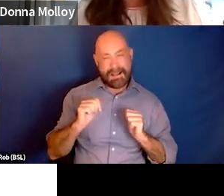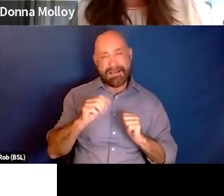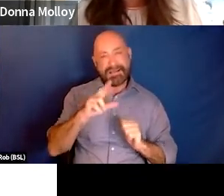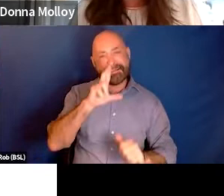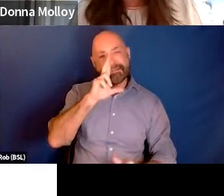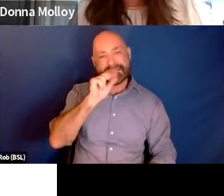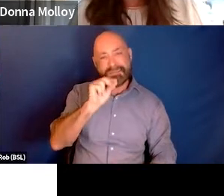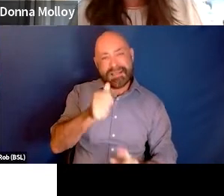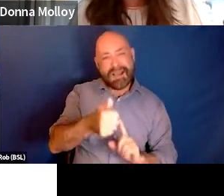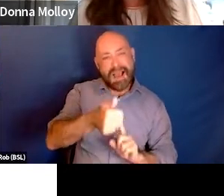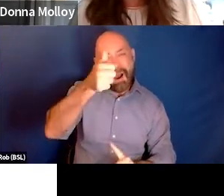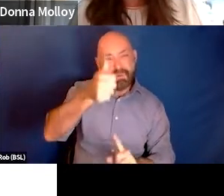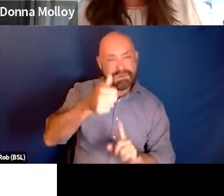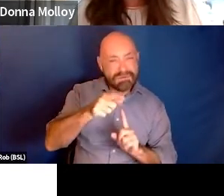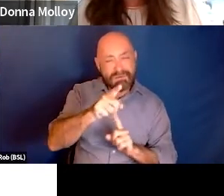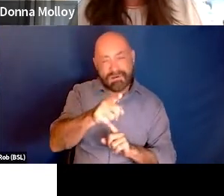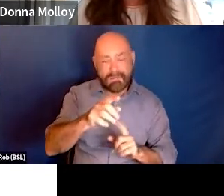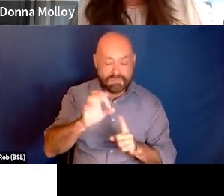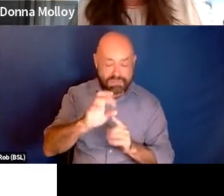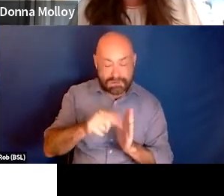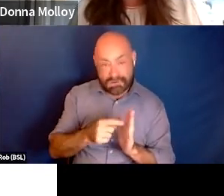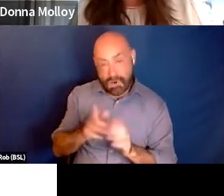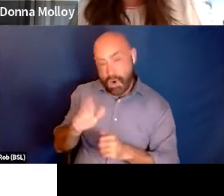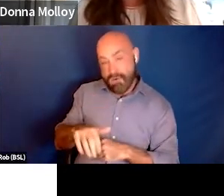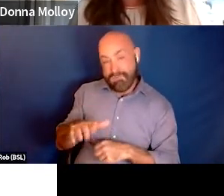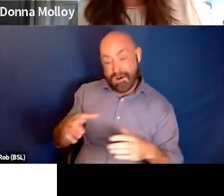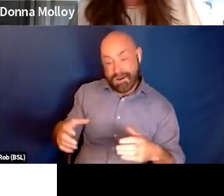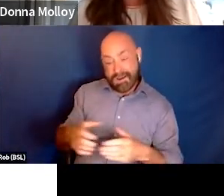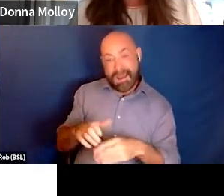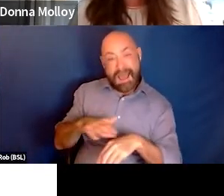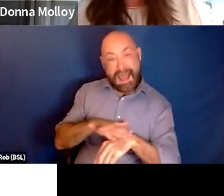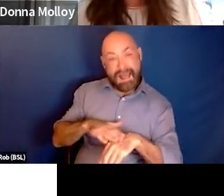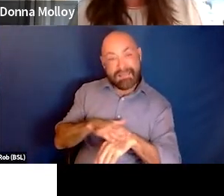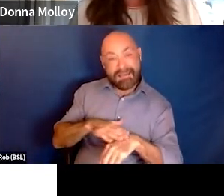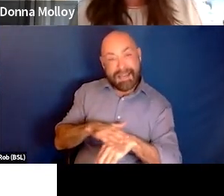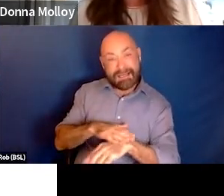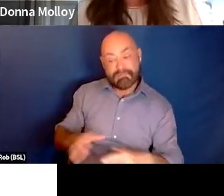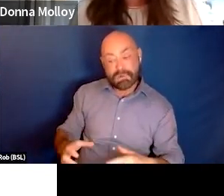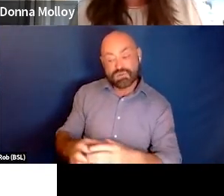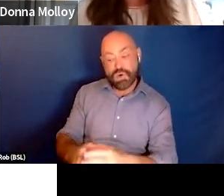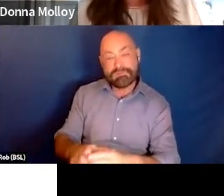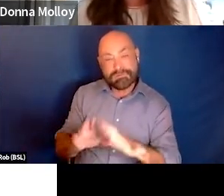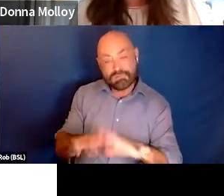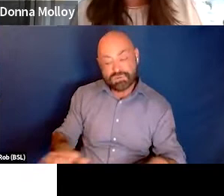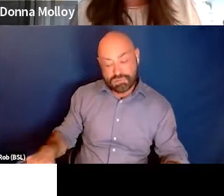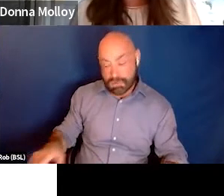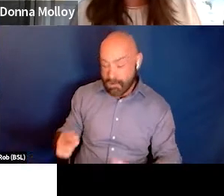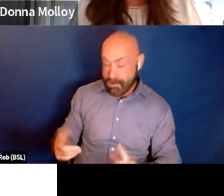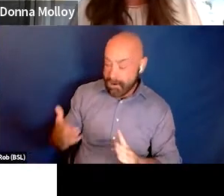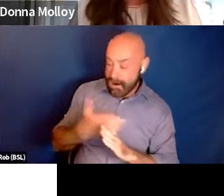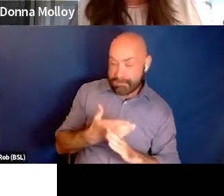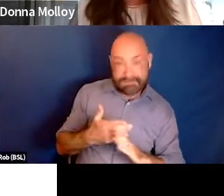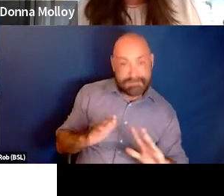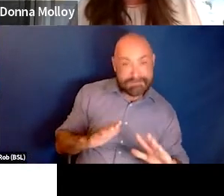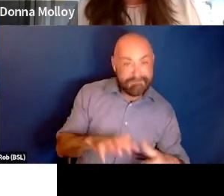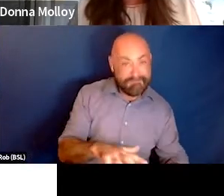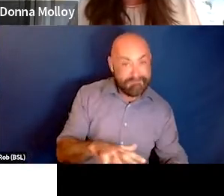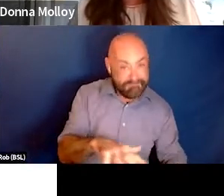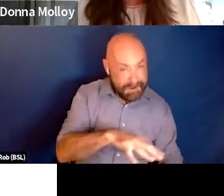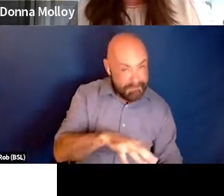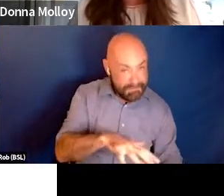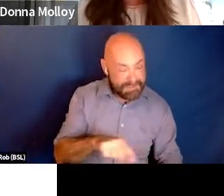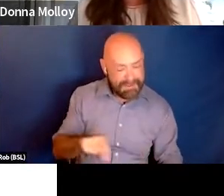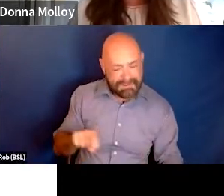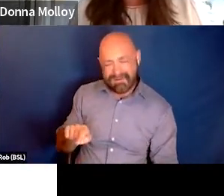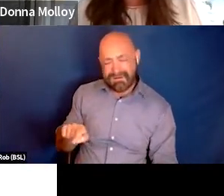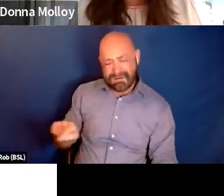the experiences of minority ethnic families and children when trying to access family support services. Those families